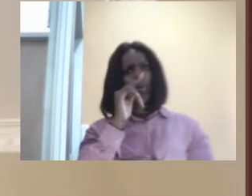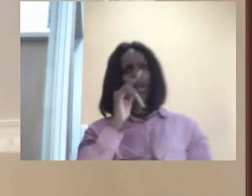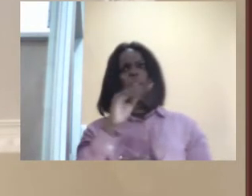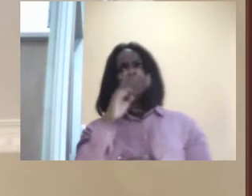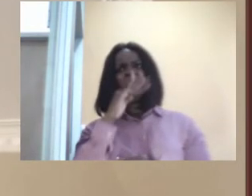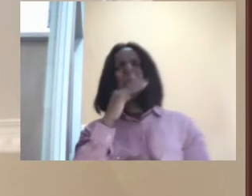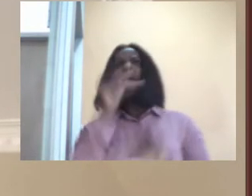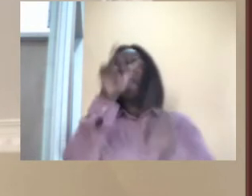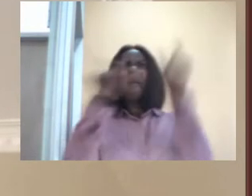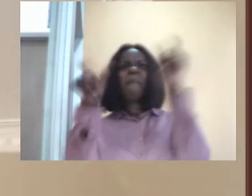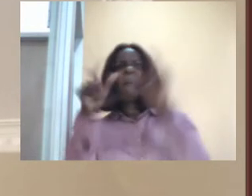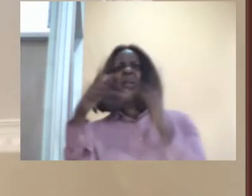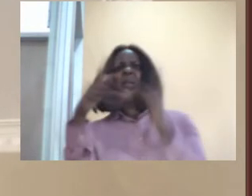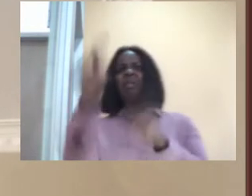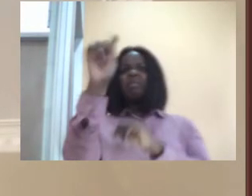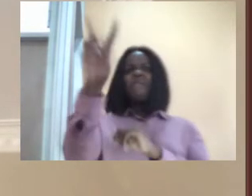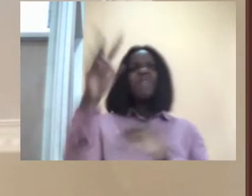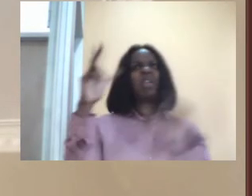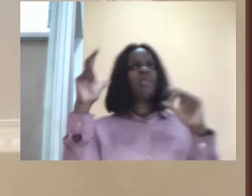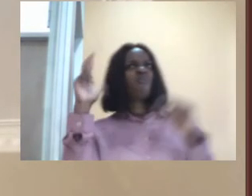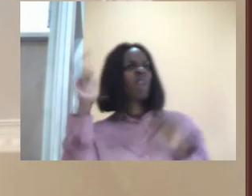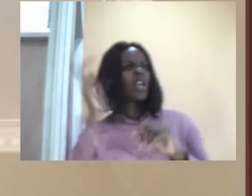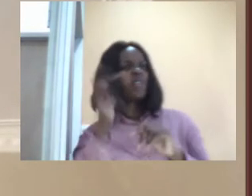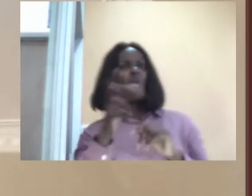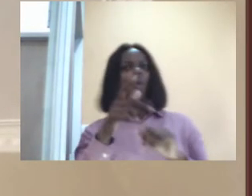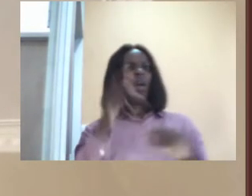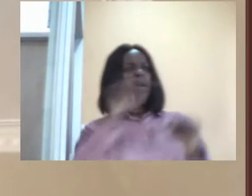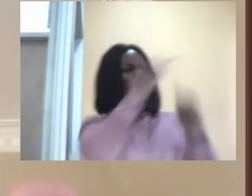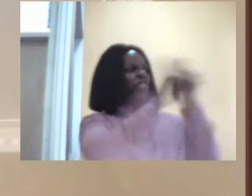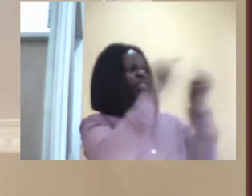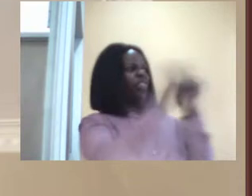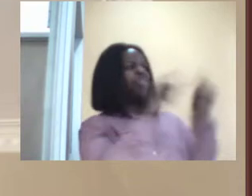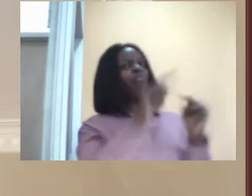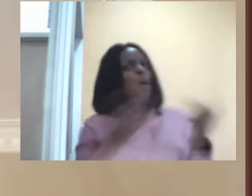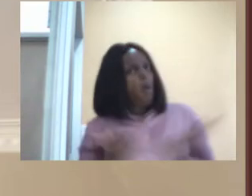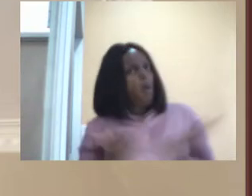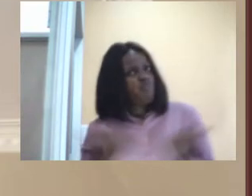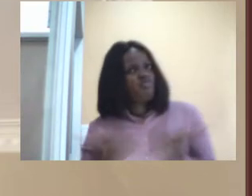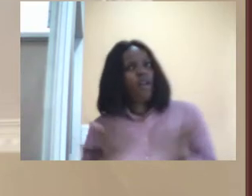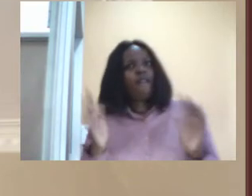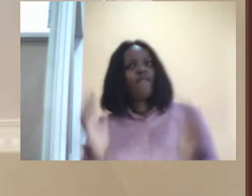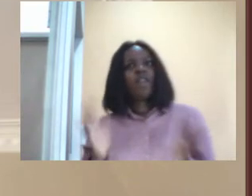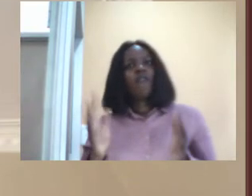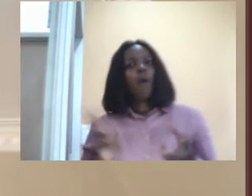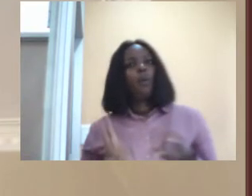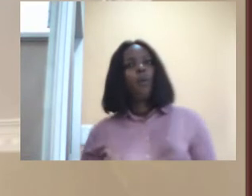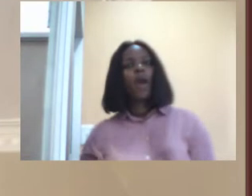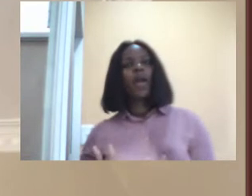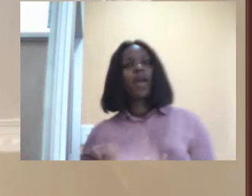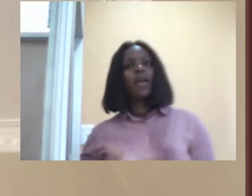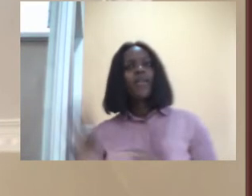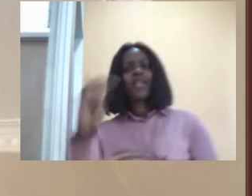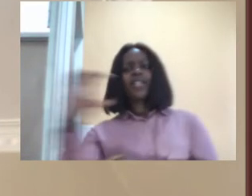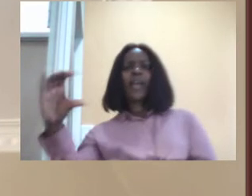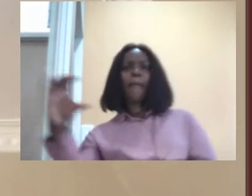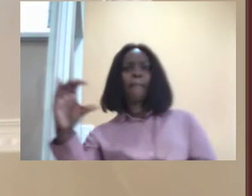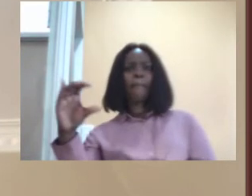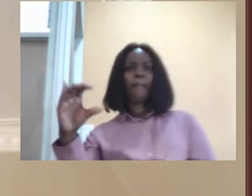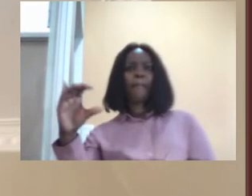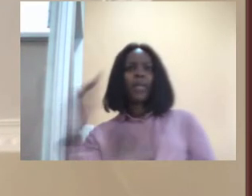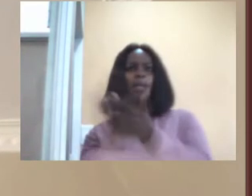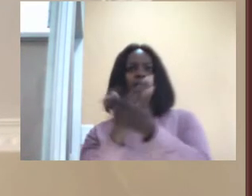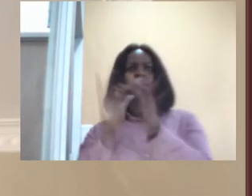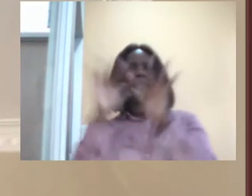the media. We know that there'll be a lot of distortion. It has already catapulted in the form of Eastern Cape certain